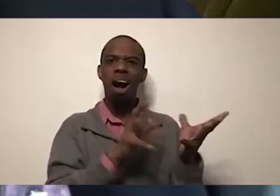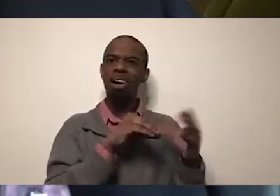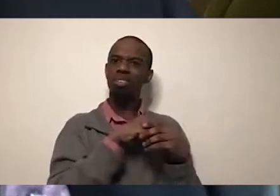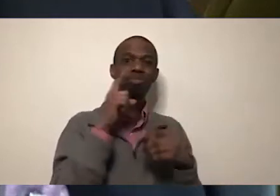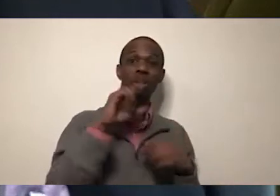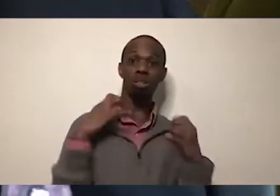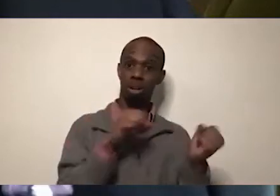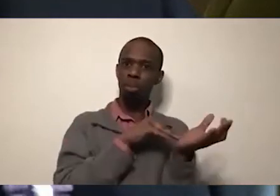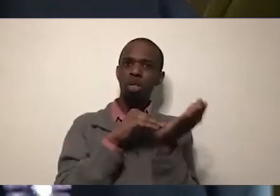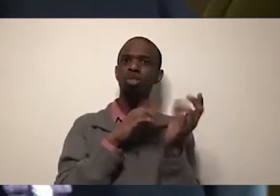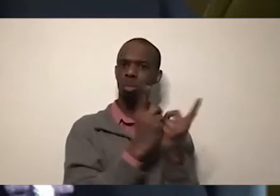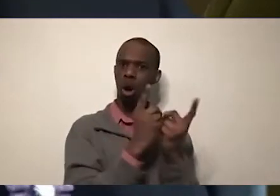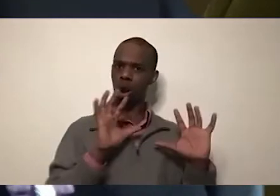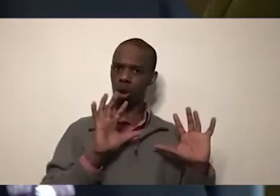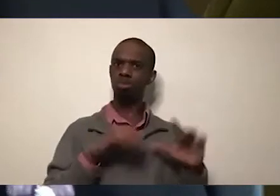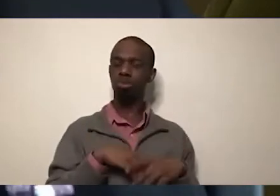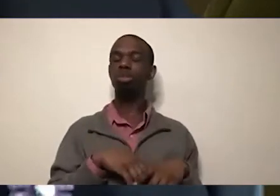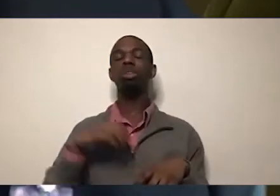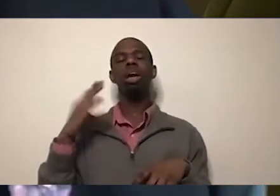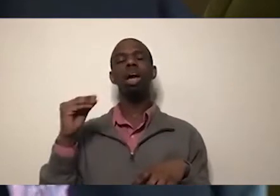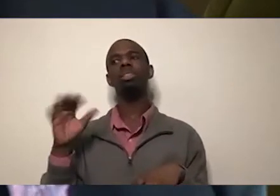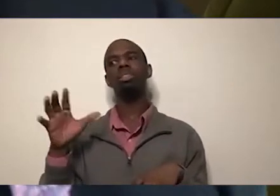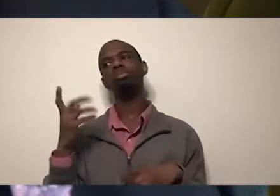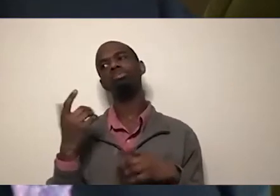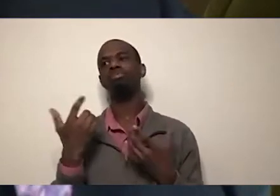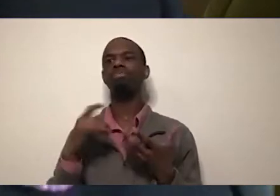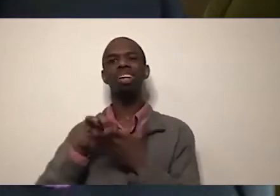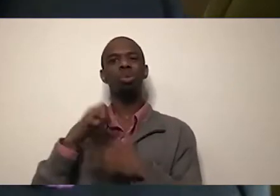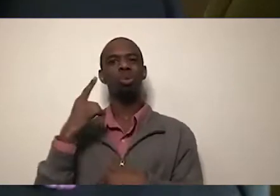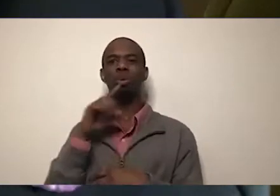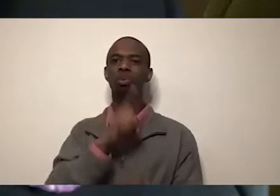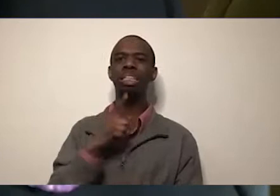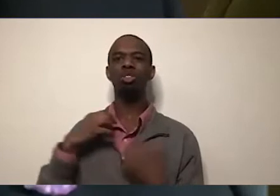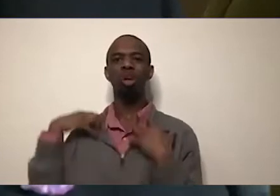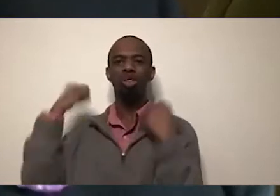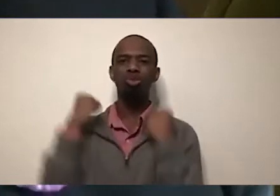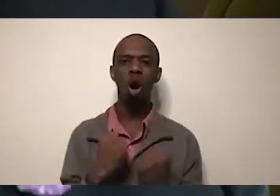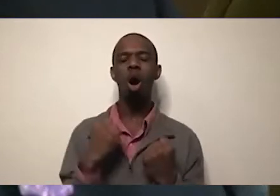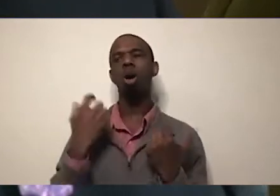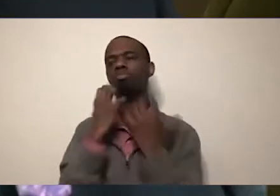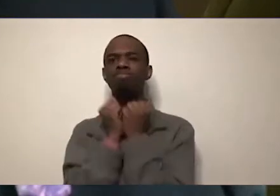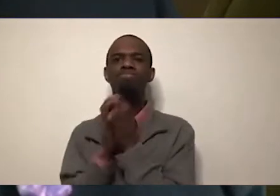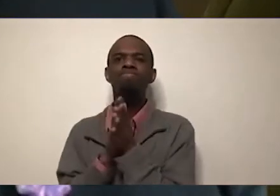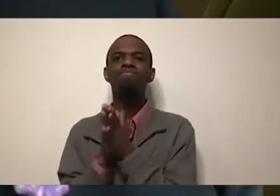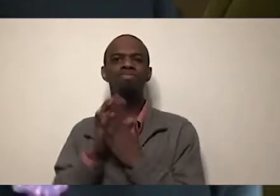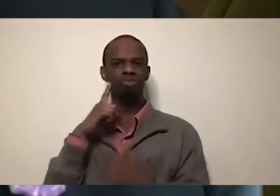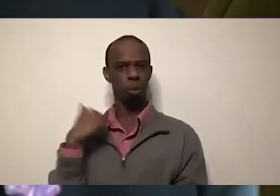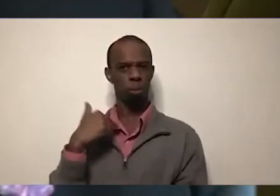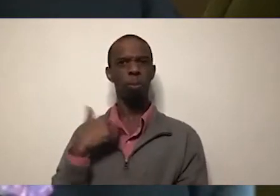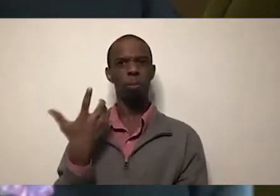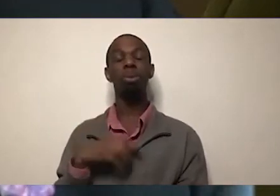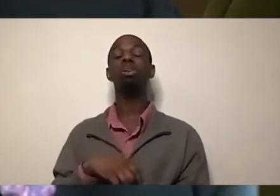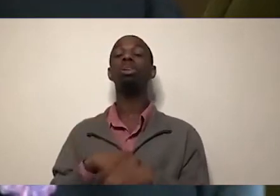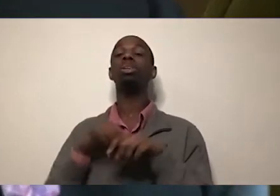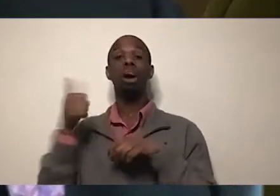passion of mine. The other one was the mythology that still reigns around IQ, race, and